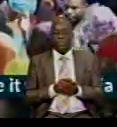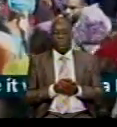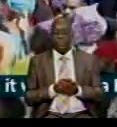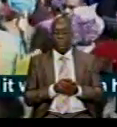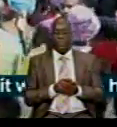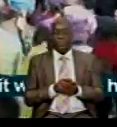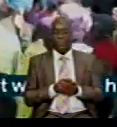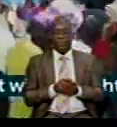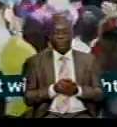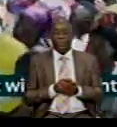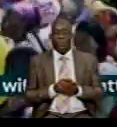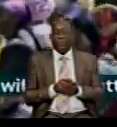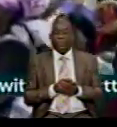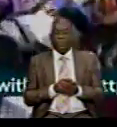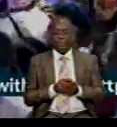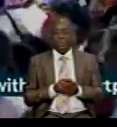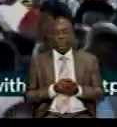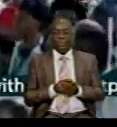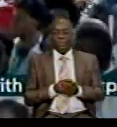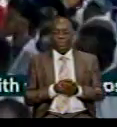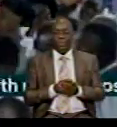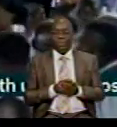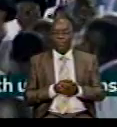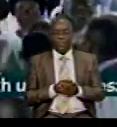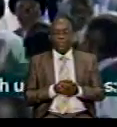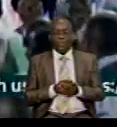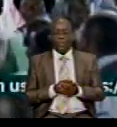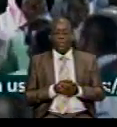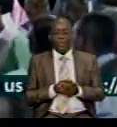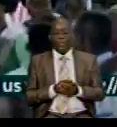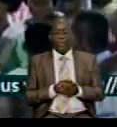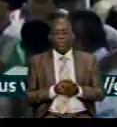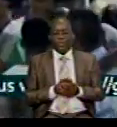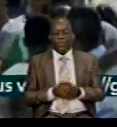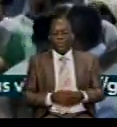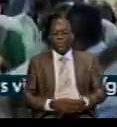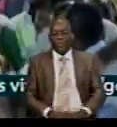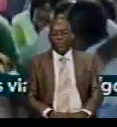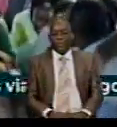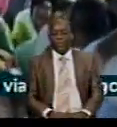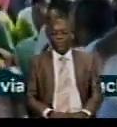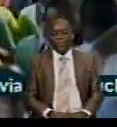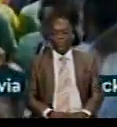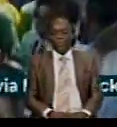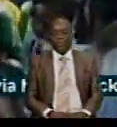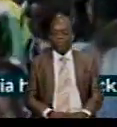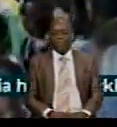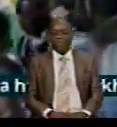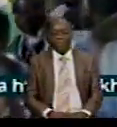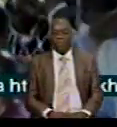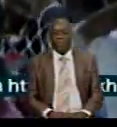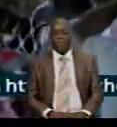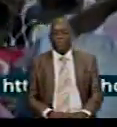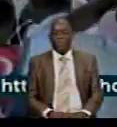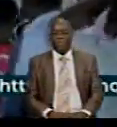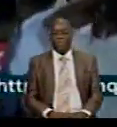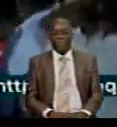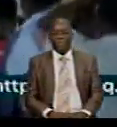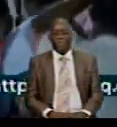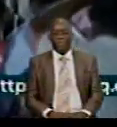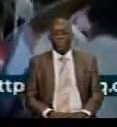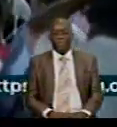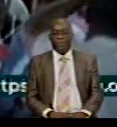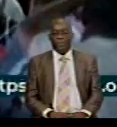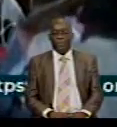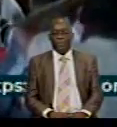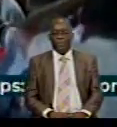à ce programme. Mais ce soir, après la prière de l'homme de Dieu, elle est capable de marcher sans ses béquilles. Et elle rend